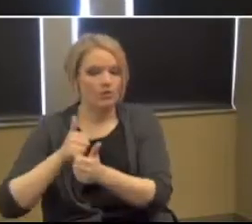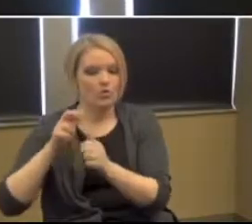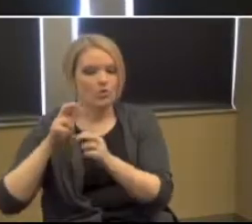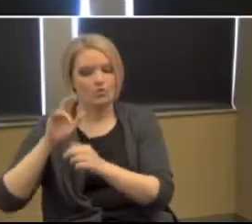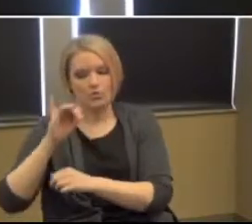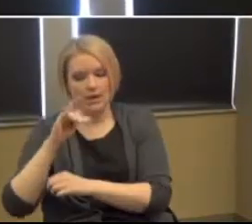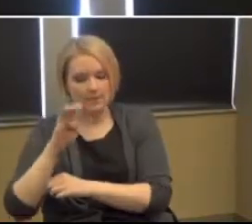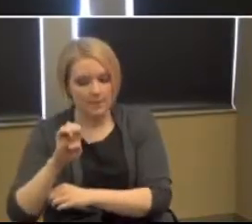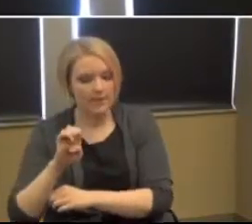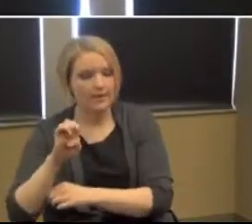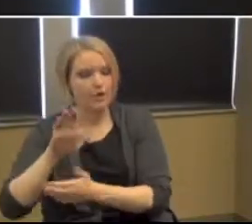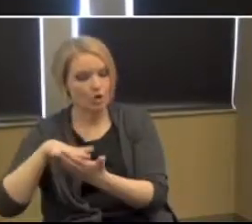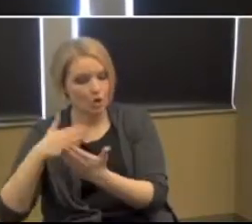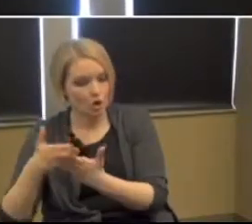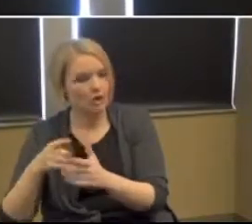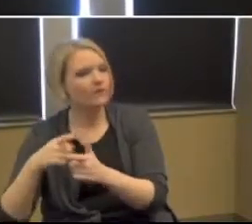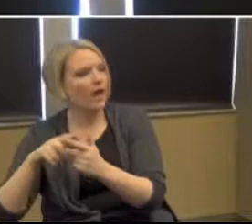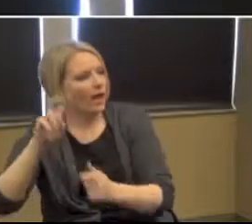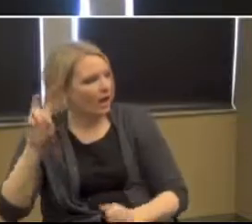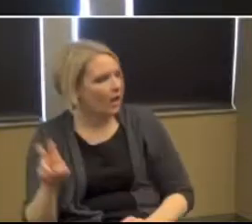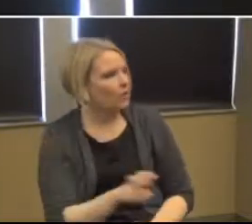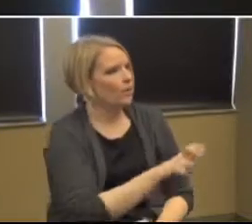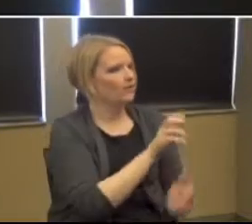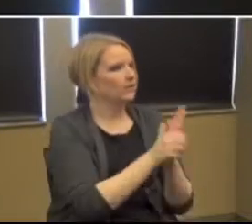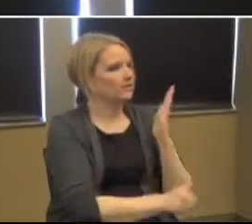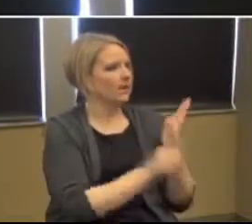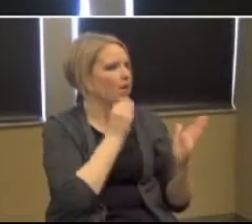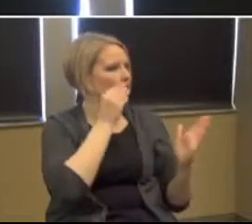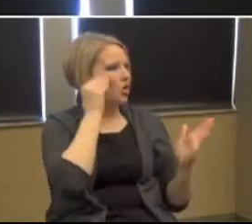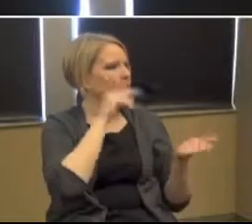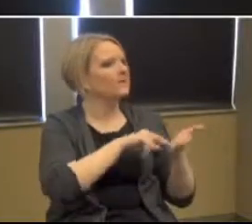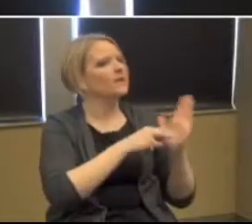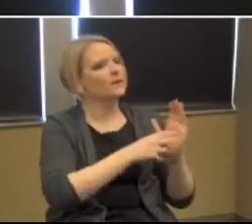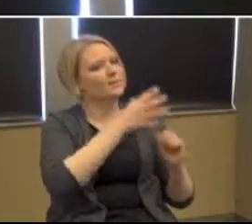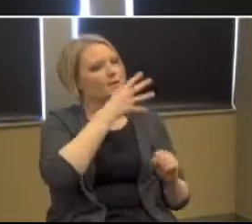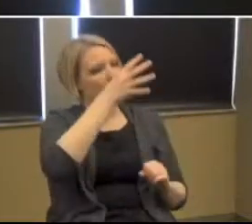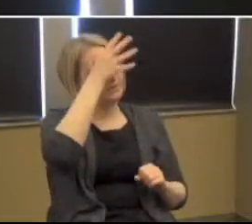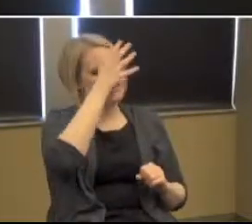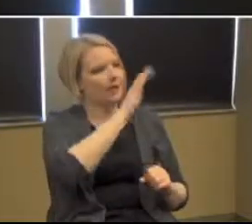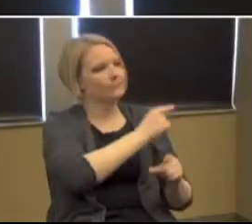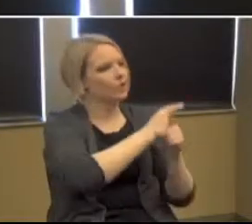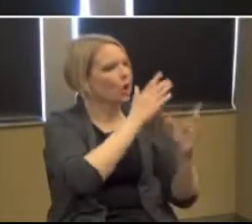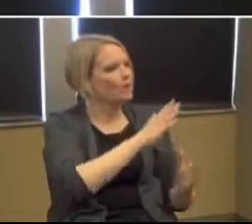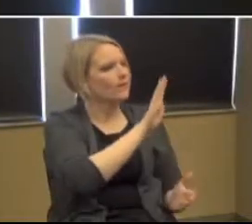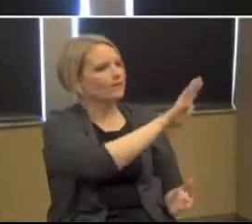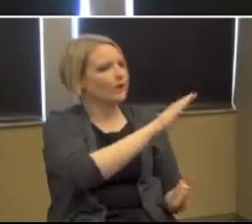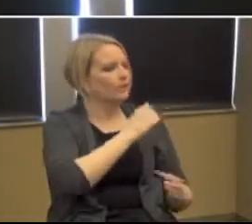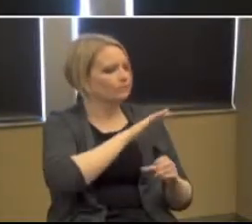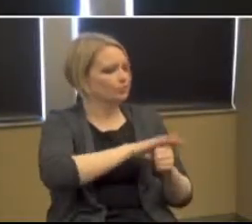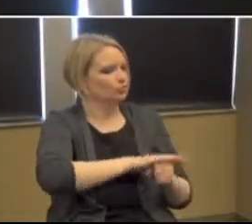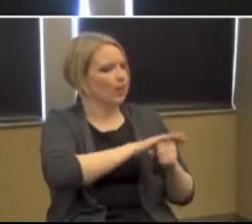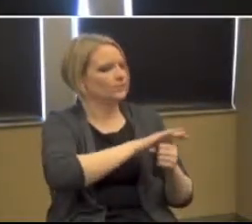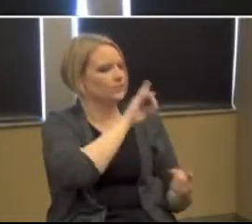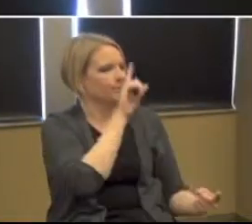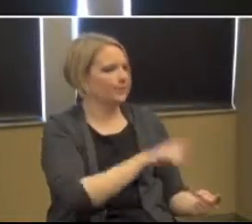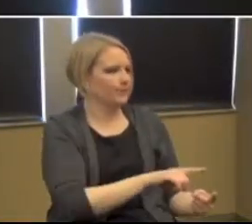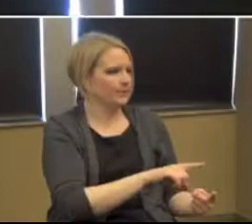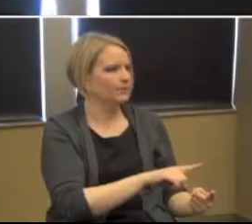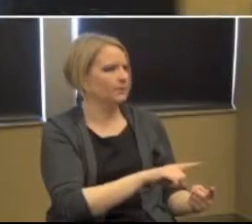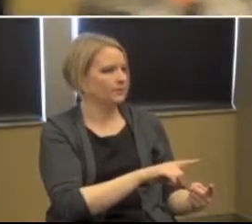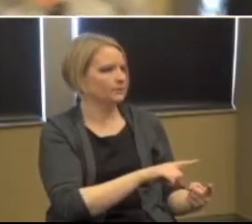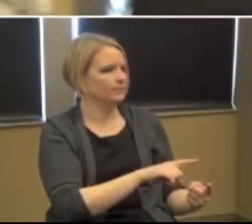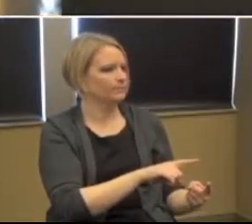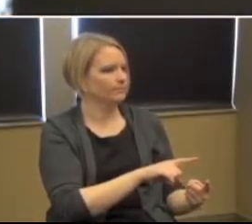then transfer it at home, and it decreases the stress of whatever it is that's going on at home.